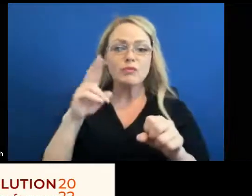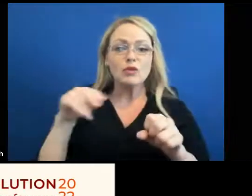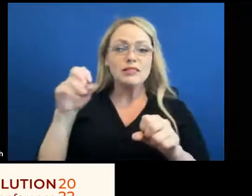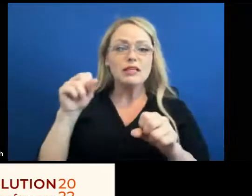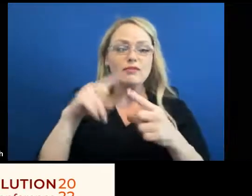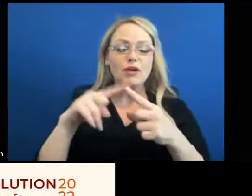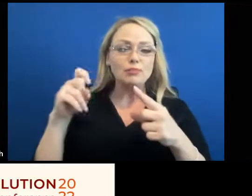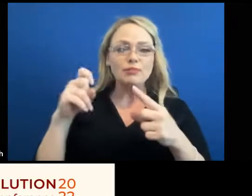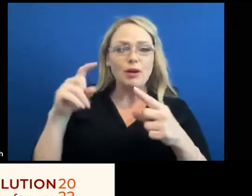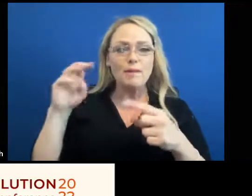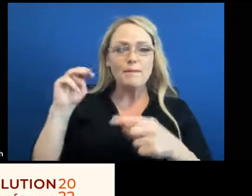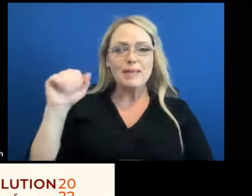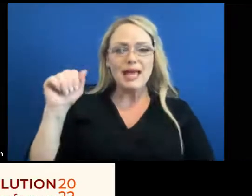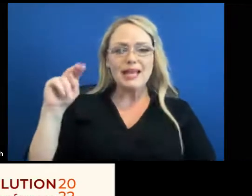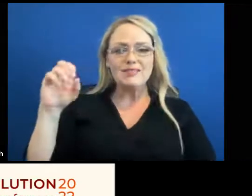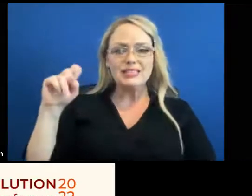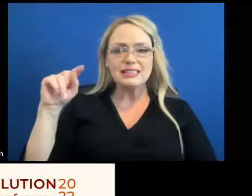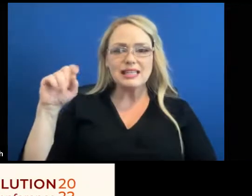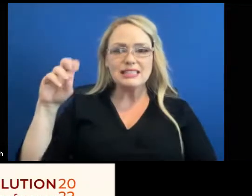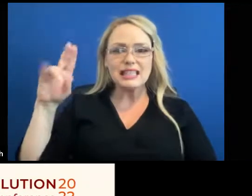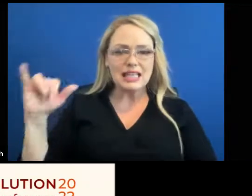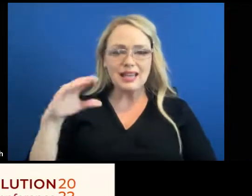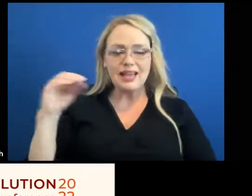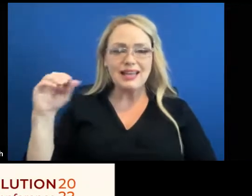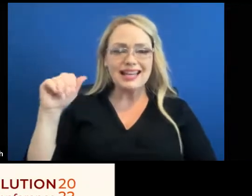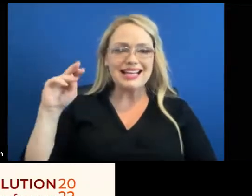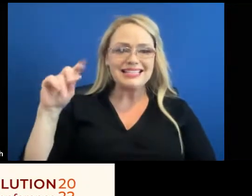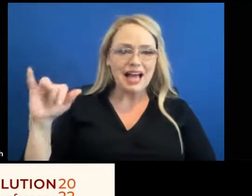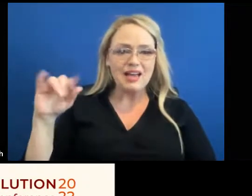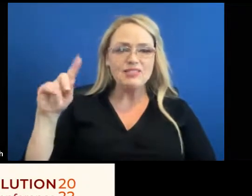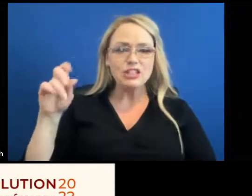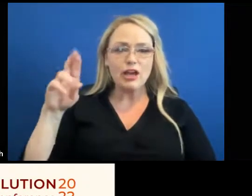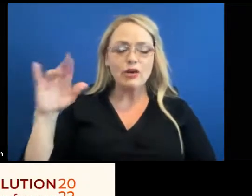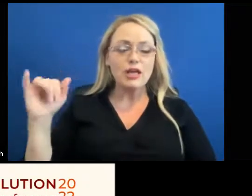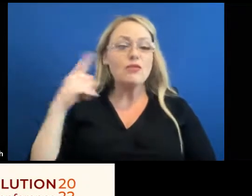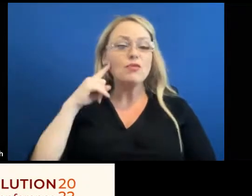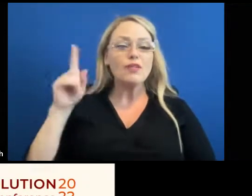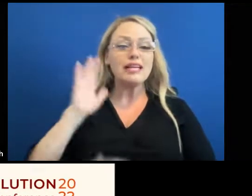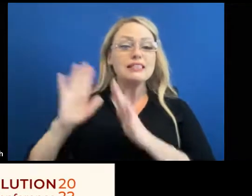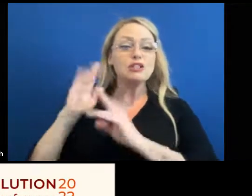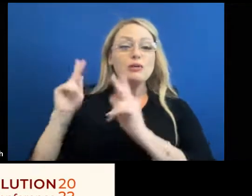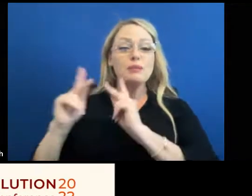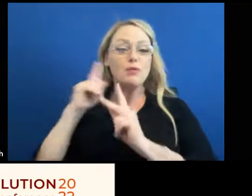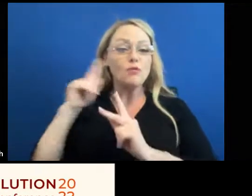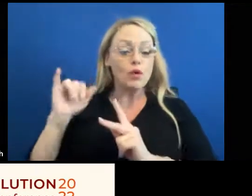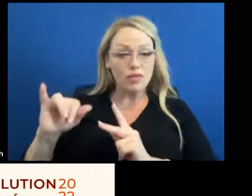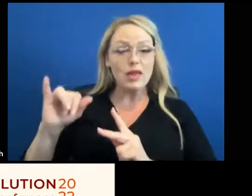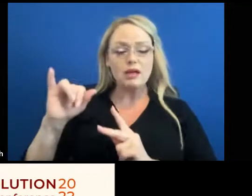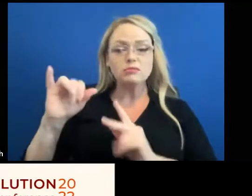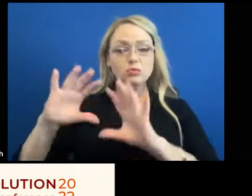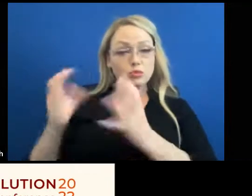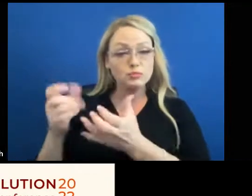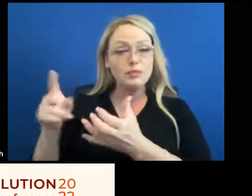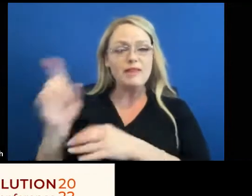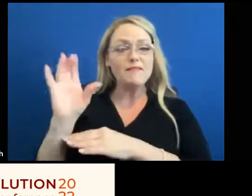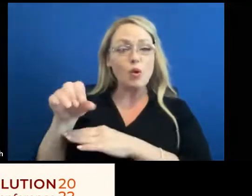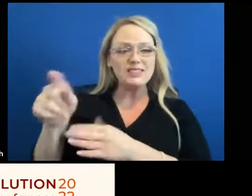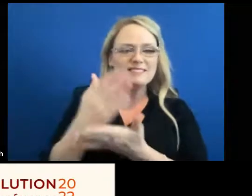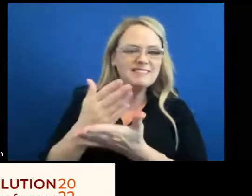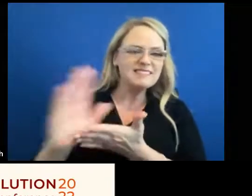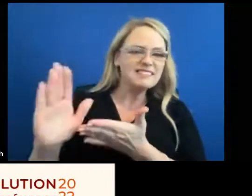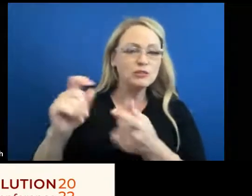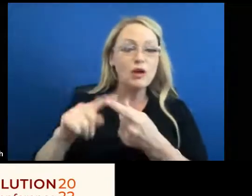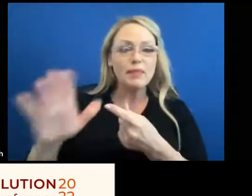Destiny and anti-indigeneity, the ancestors of the present-day Ramaytush Ohlone were forcibly removed from their